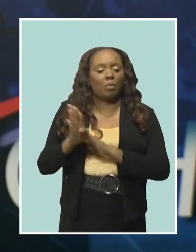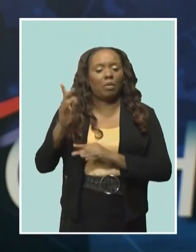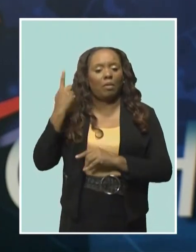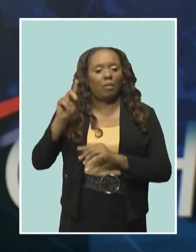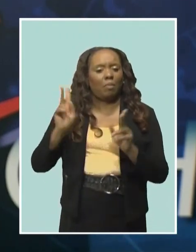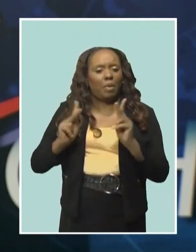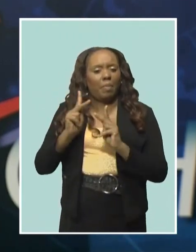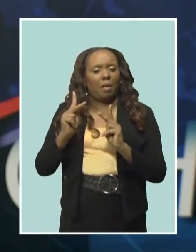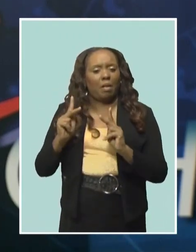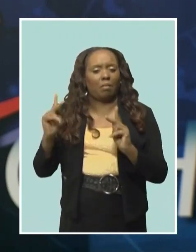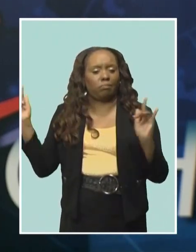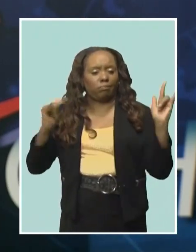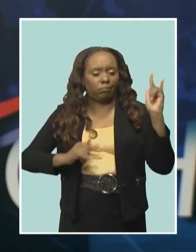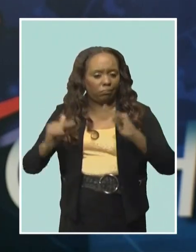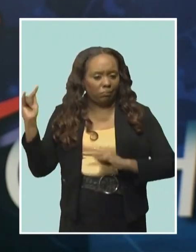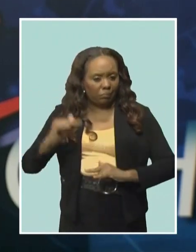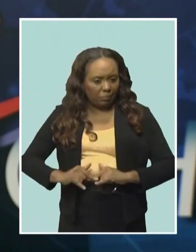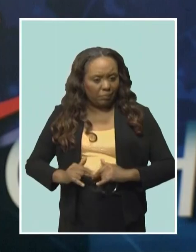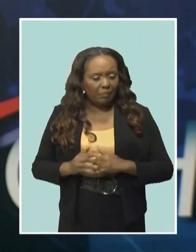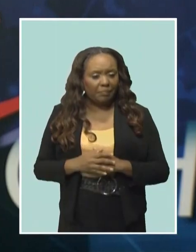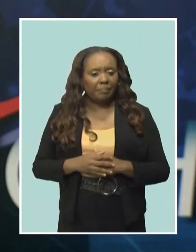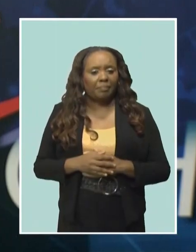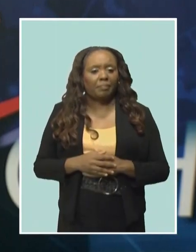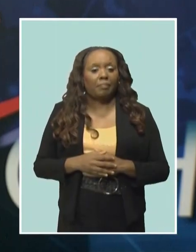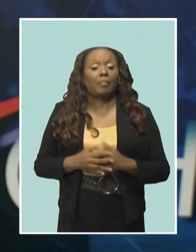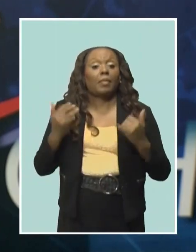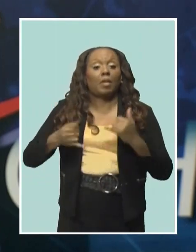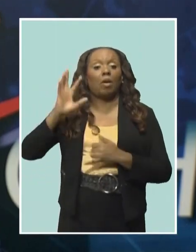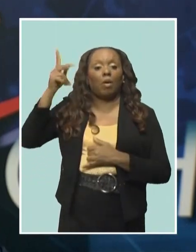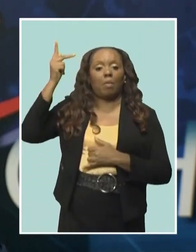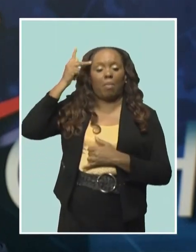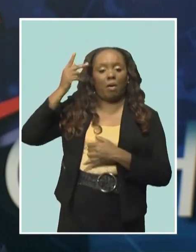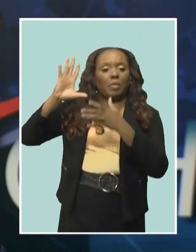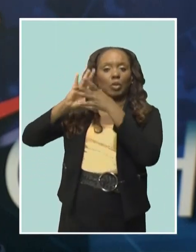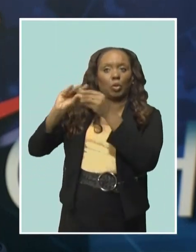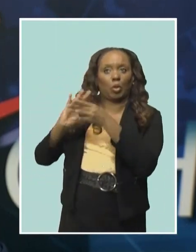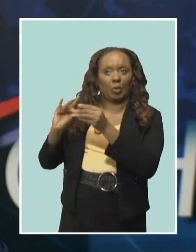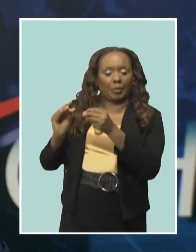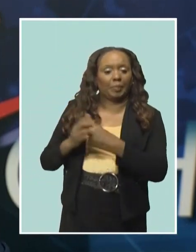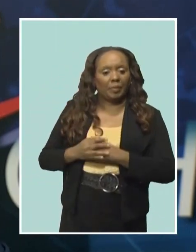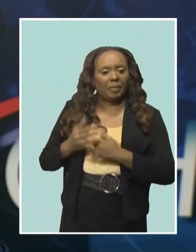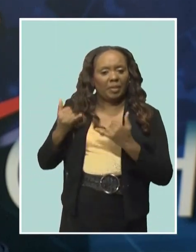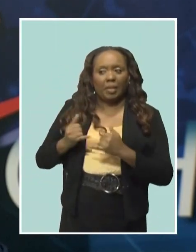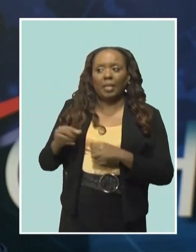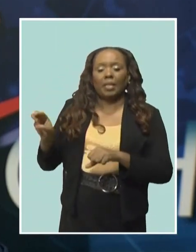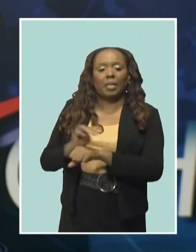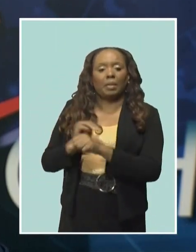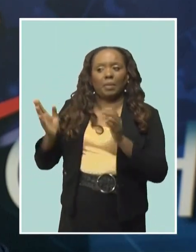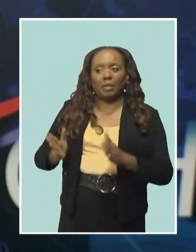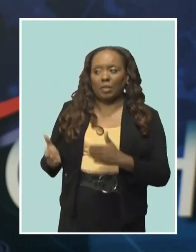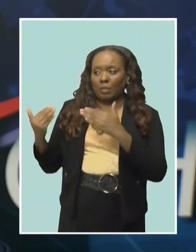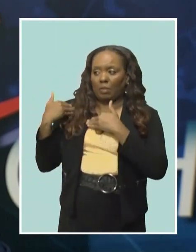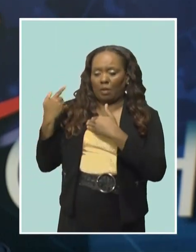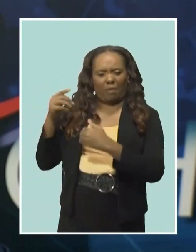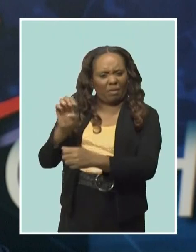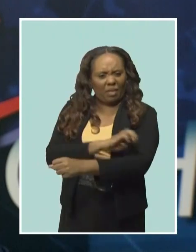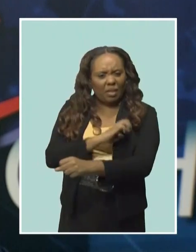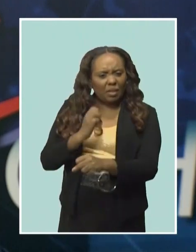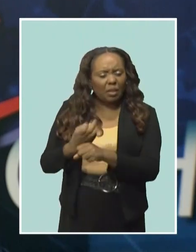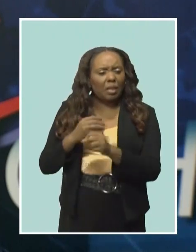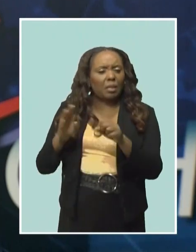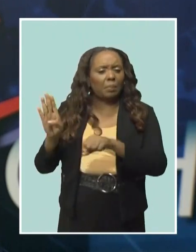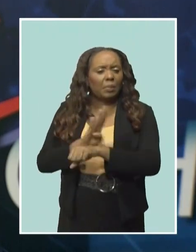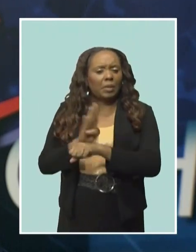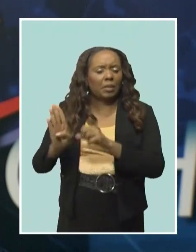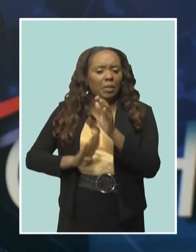the tourist arrivals. Turning attention now to the Upper House of Parliament, Minister of Energy and Business Development,